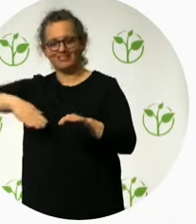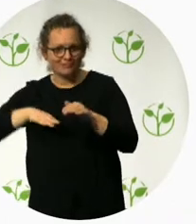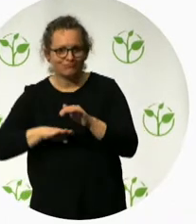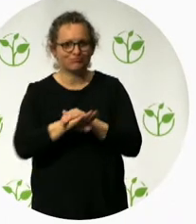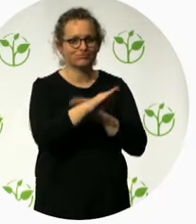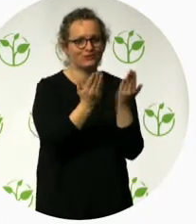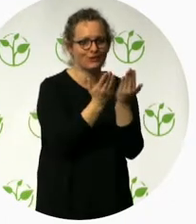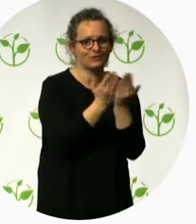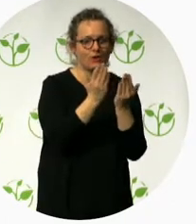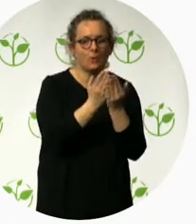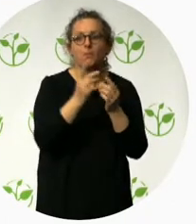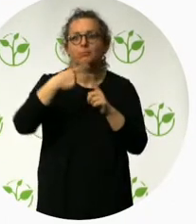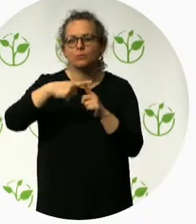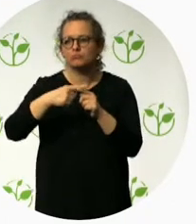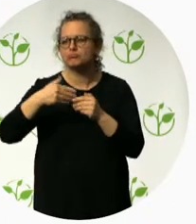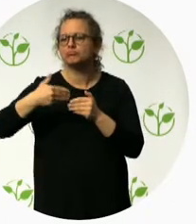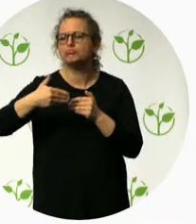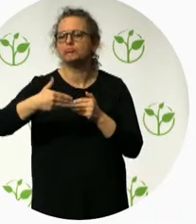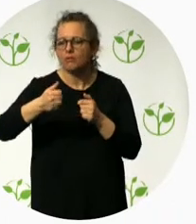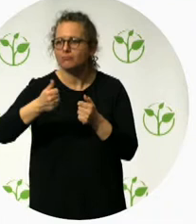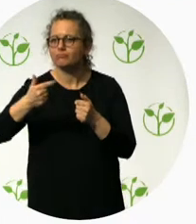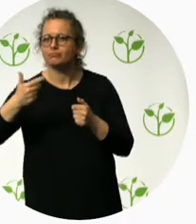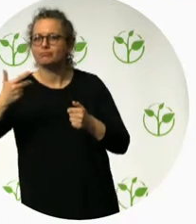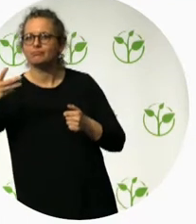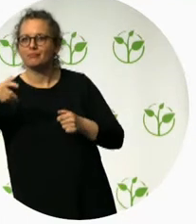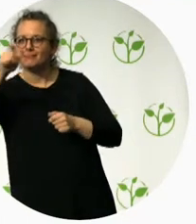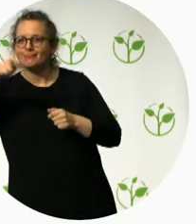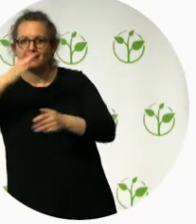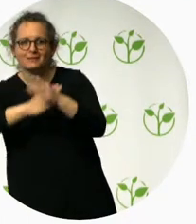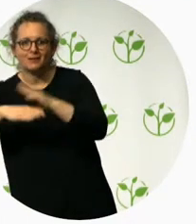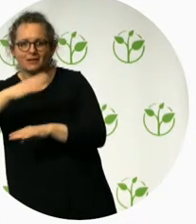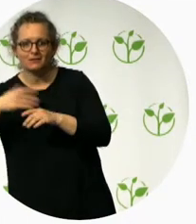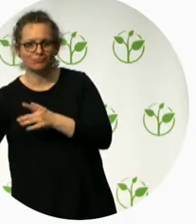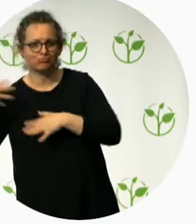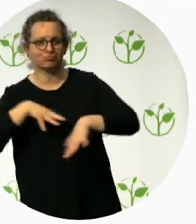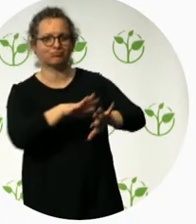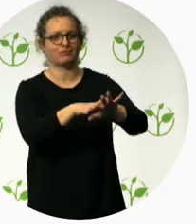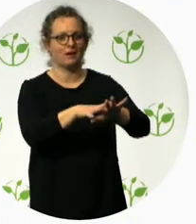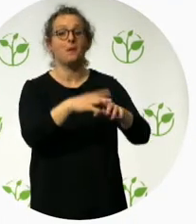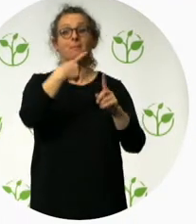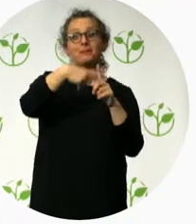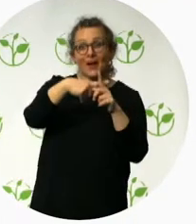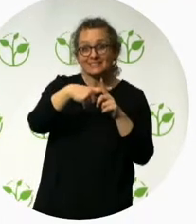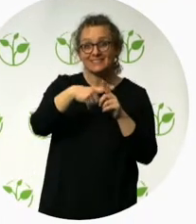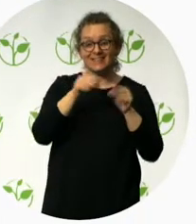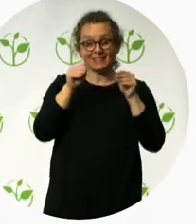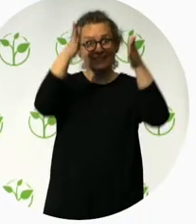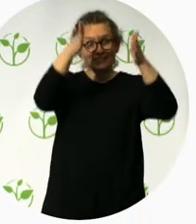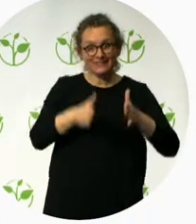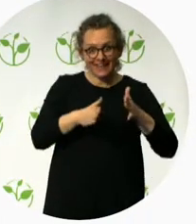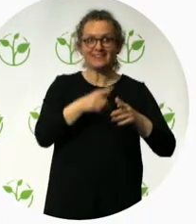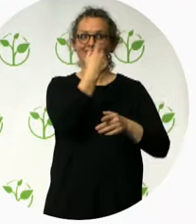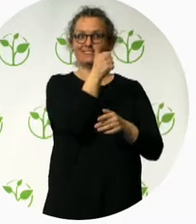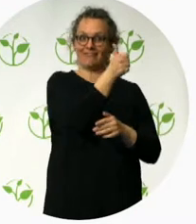this school. So this is a picture of the school where an accessible toilet facility is also established. So in Sri